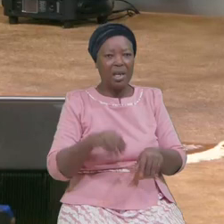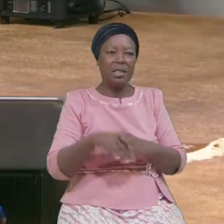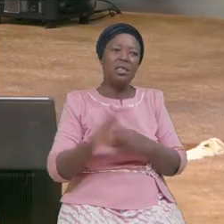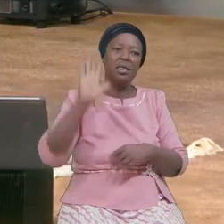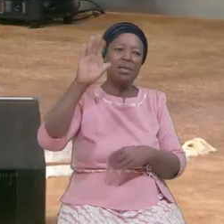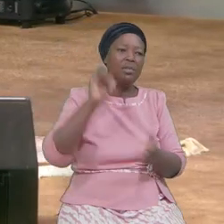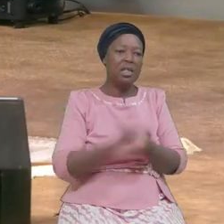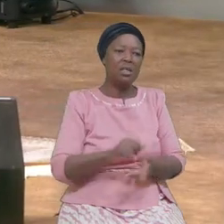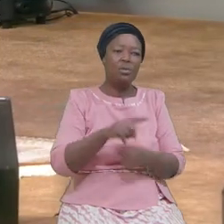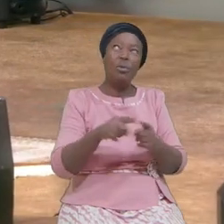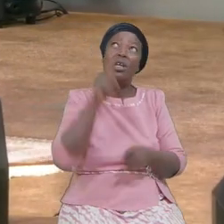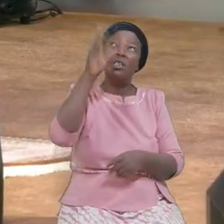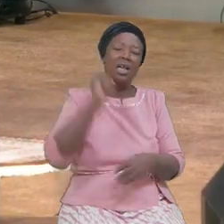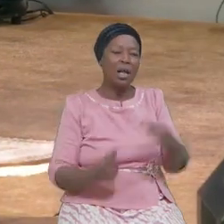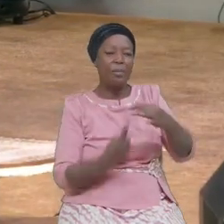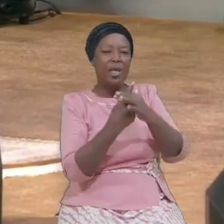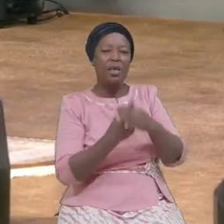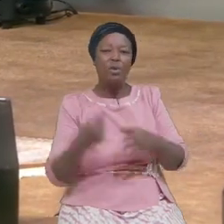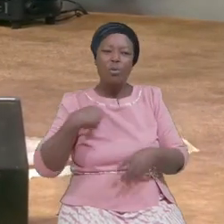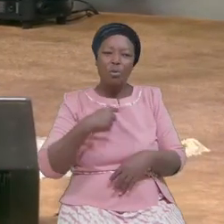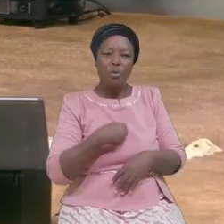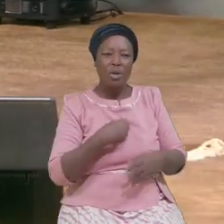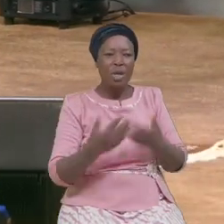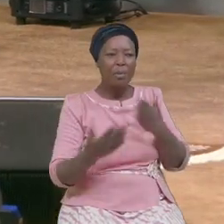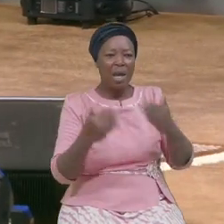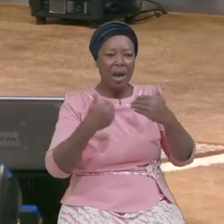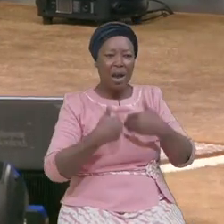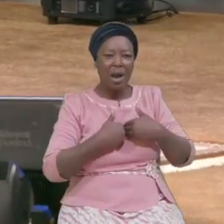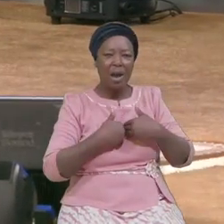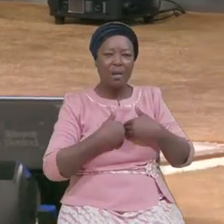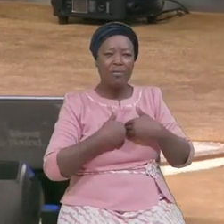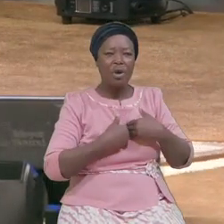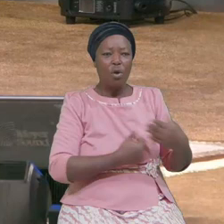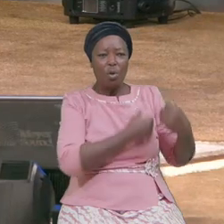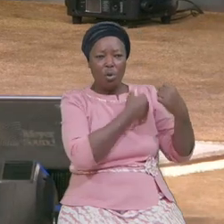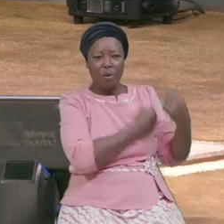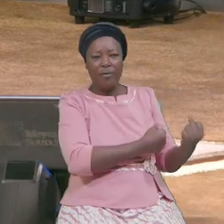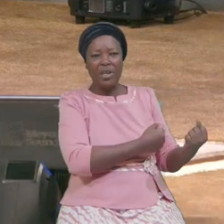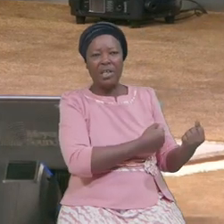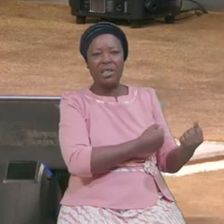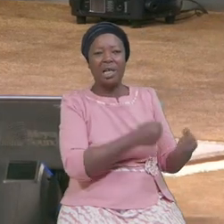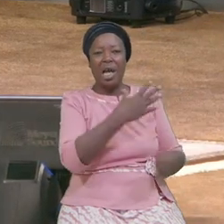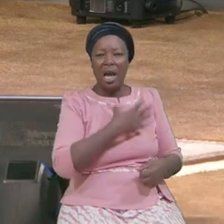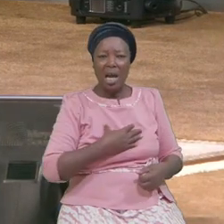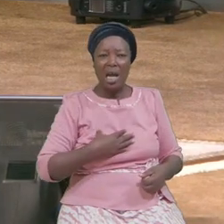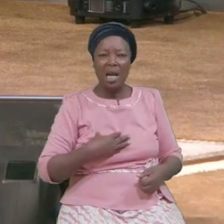he shall appear, we may have confidence